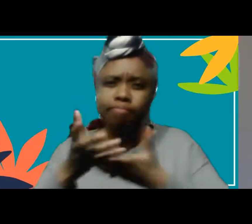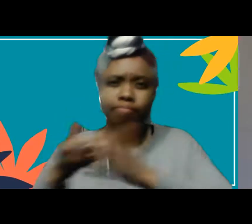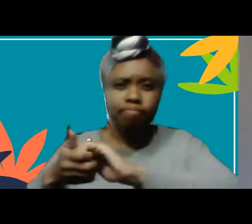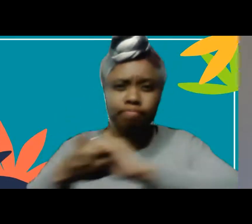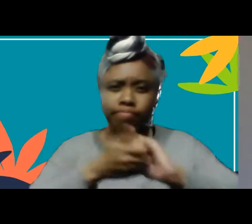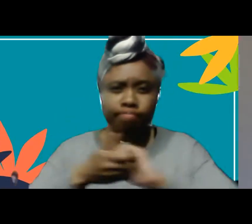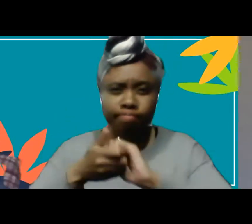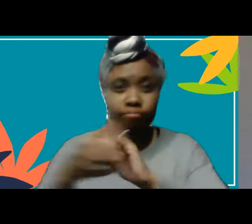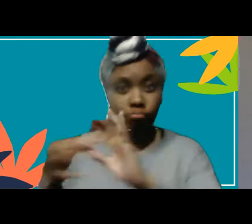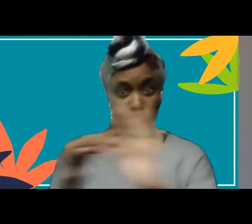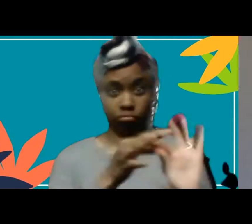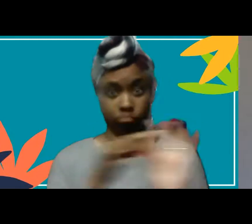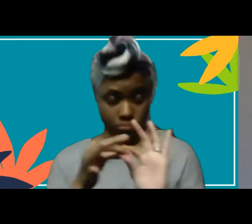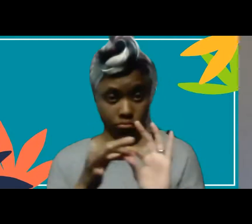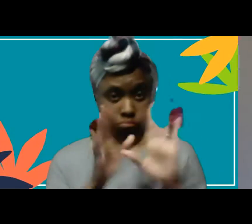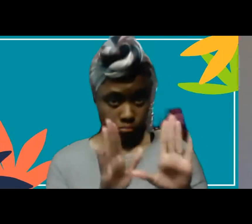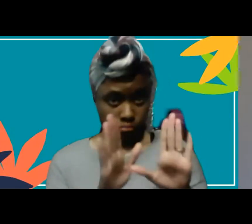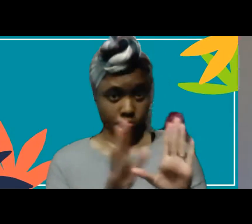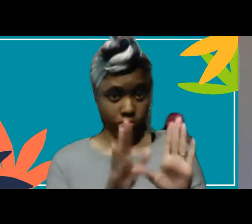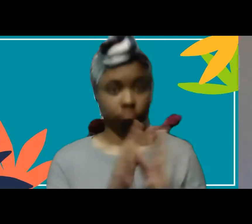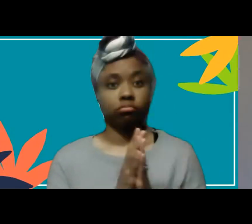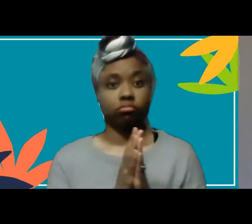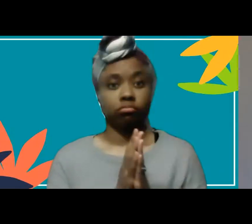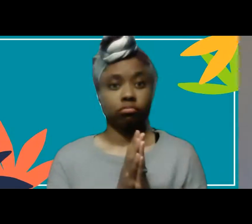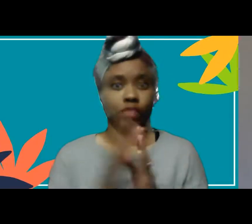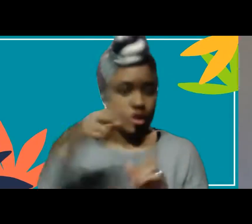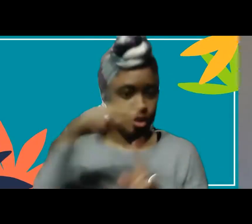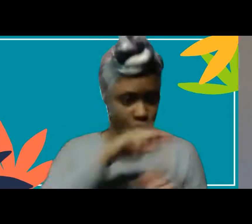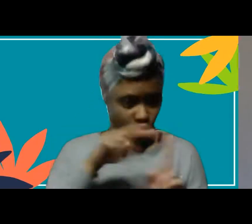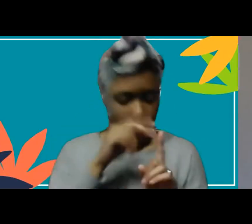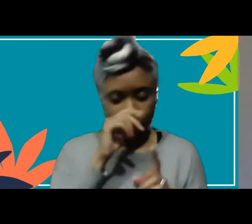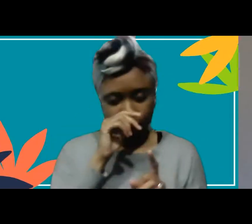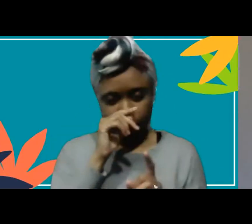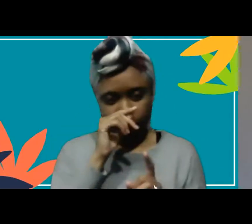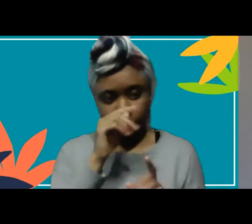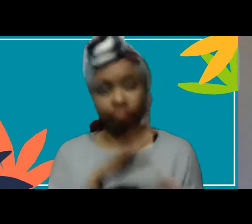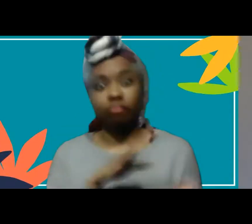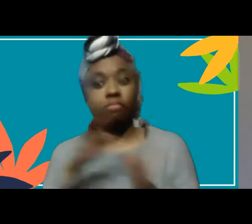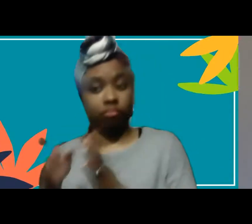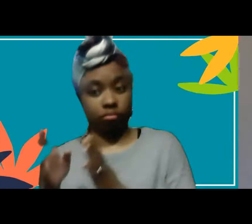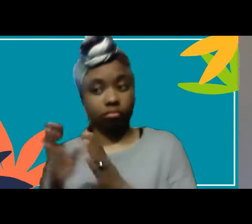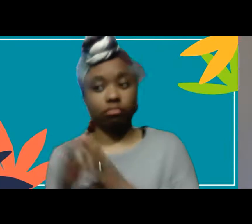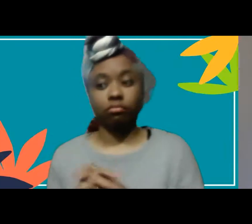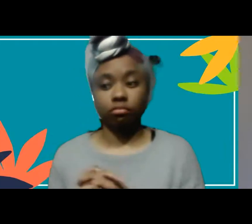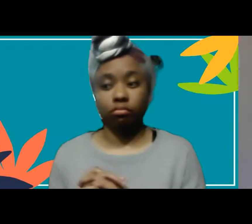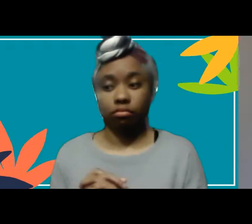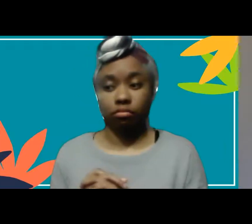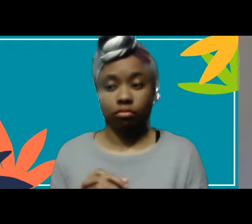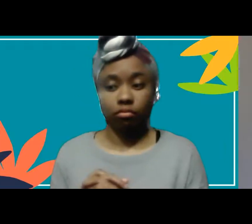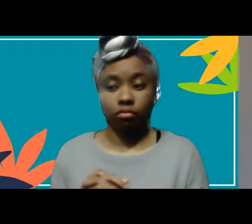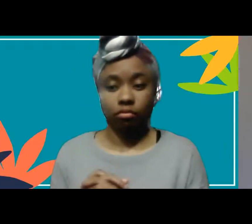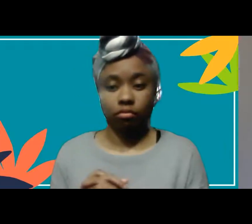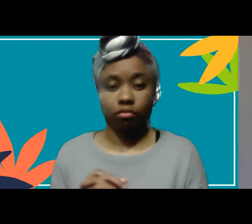we have that framing this moment. And on the other hand, we are surrounded by